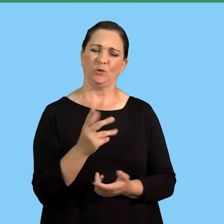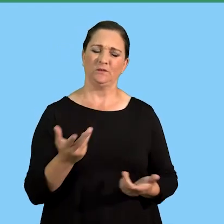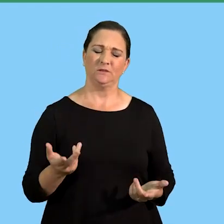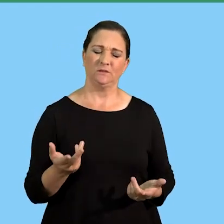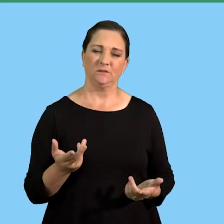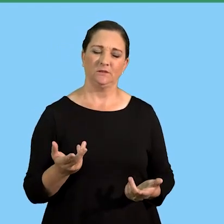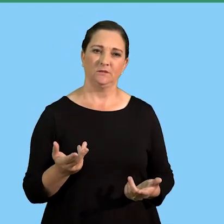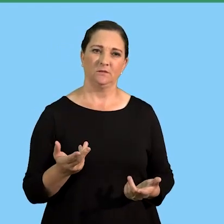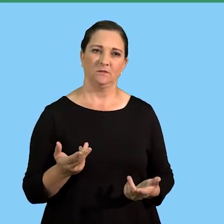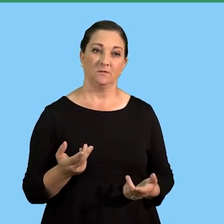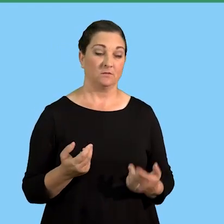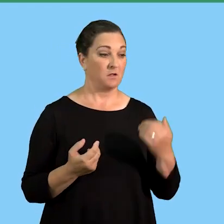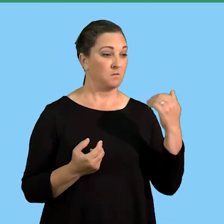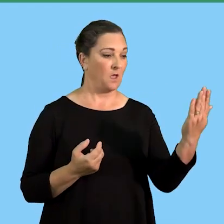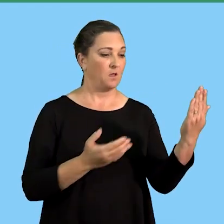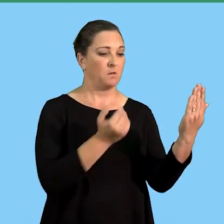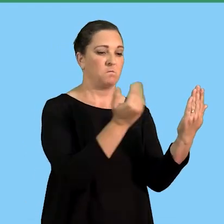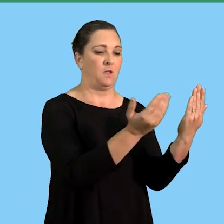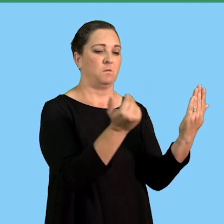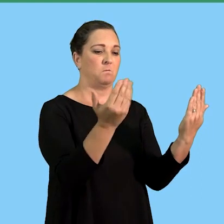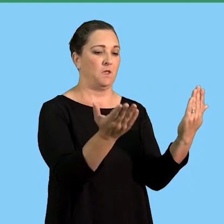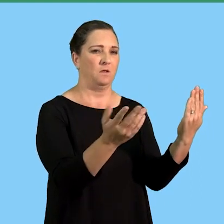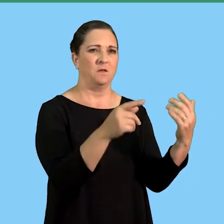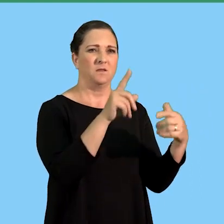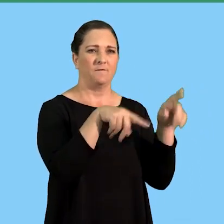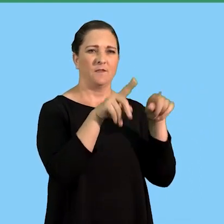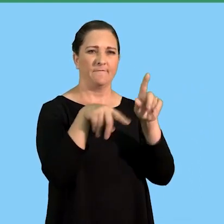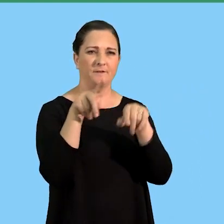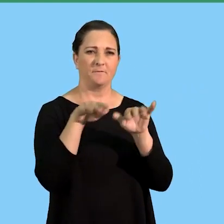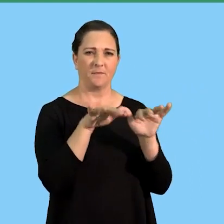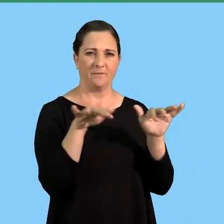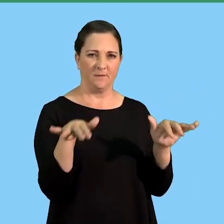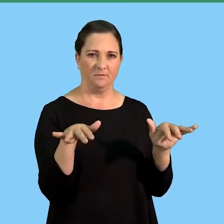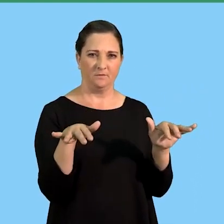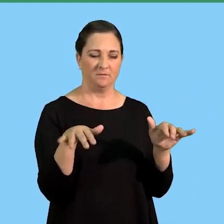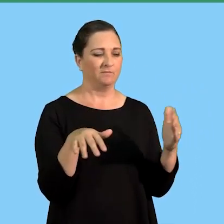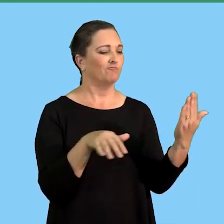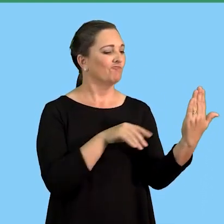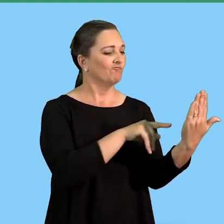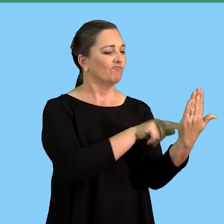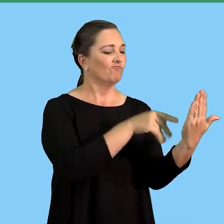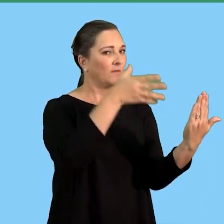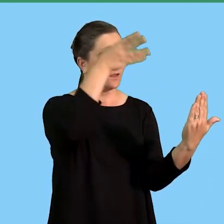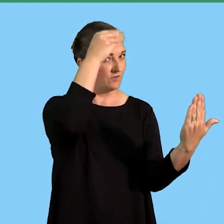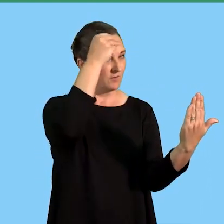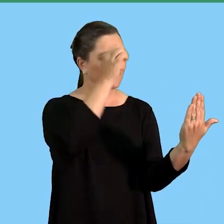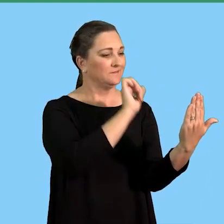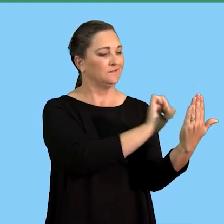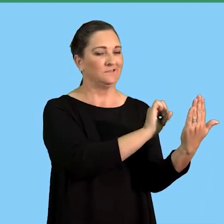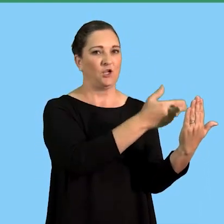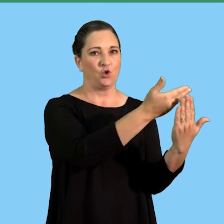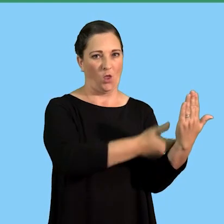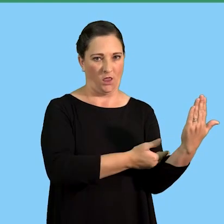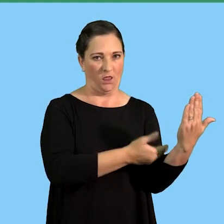doing? As you can see, there are different pictures of people here, and probably there are information on